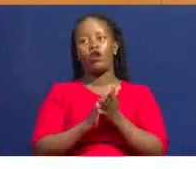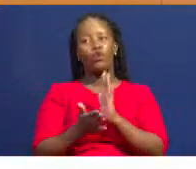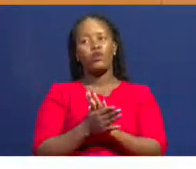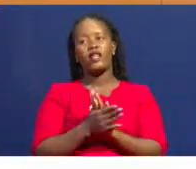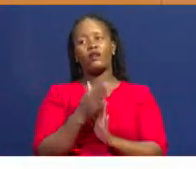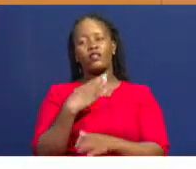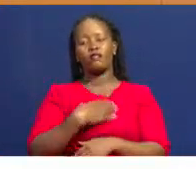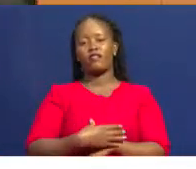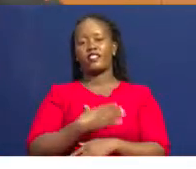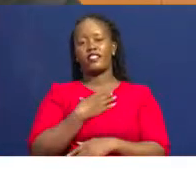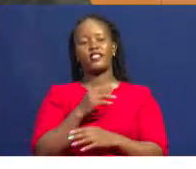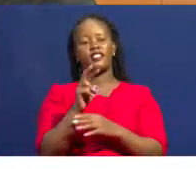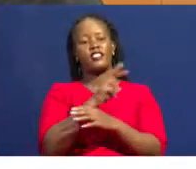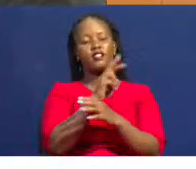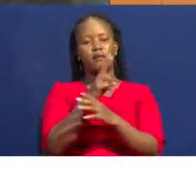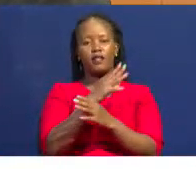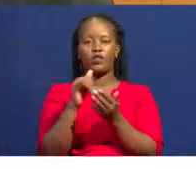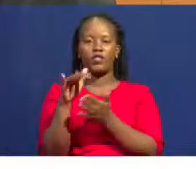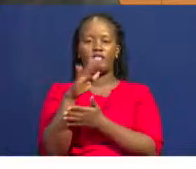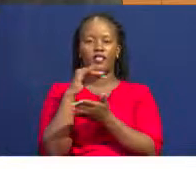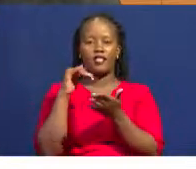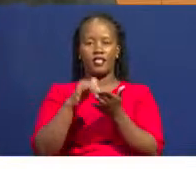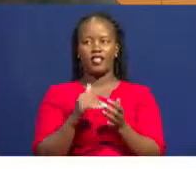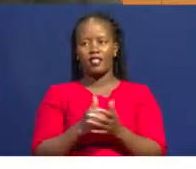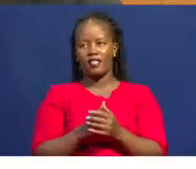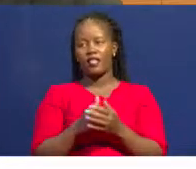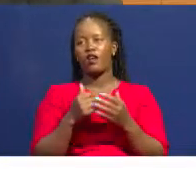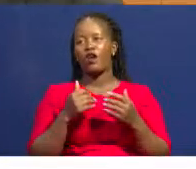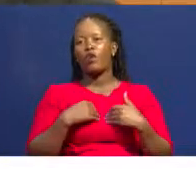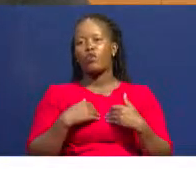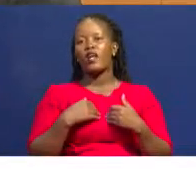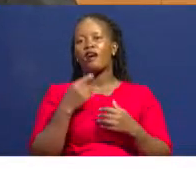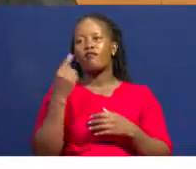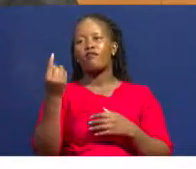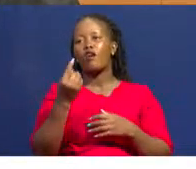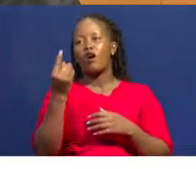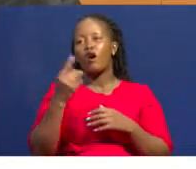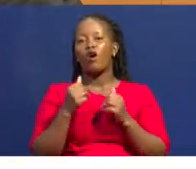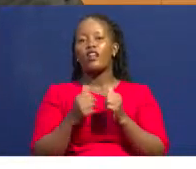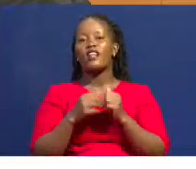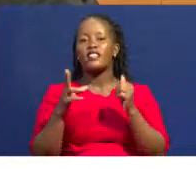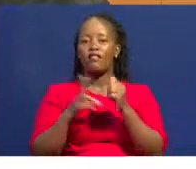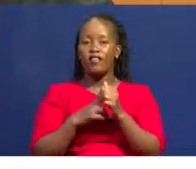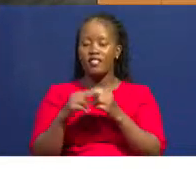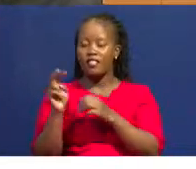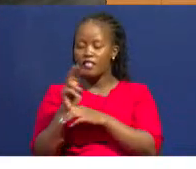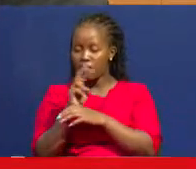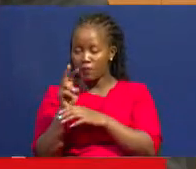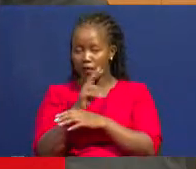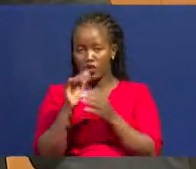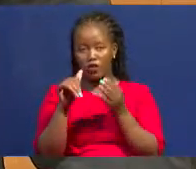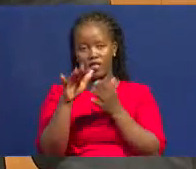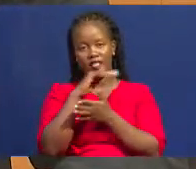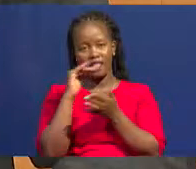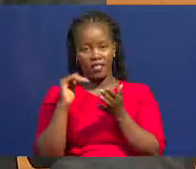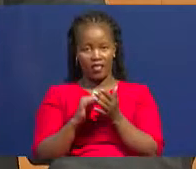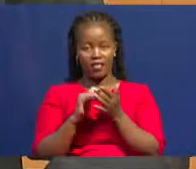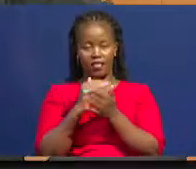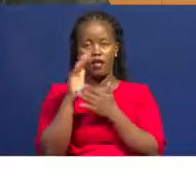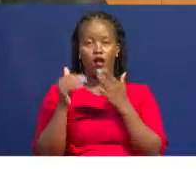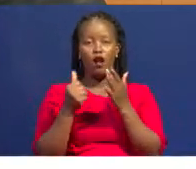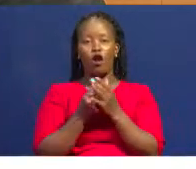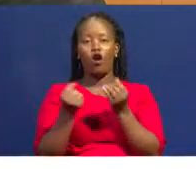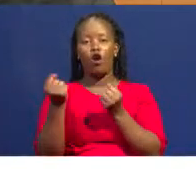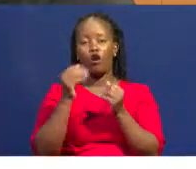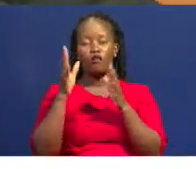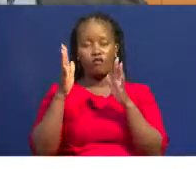the inspection centers. We have only 17 inspection centers which are gazetted in this country. And all vehicles are subjected to